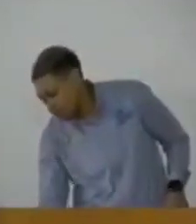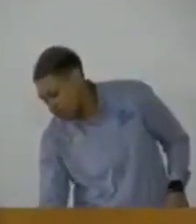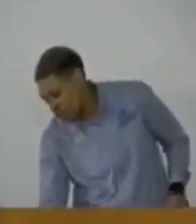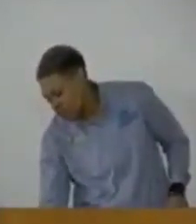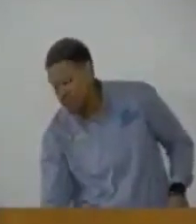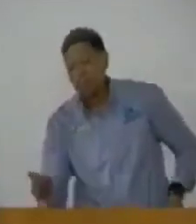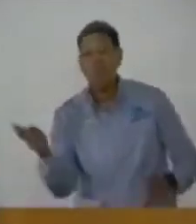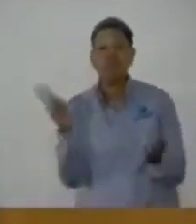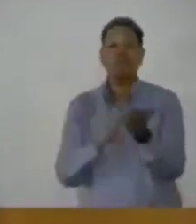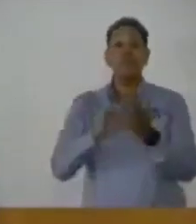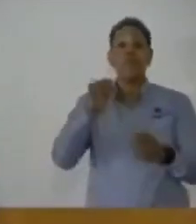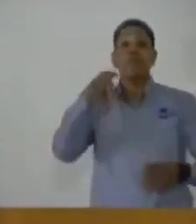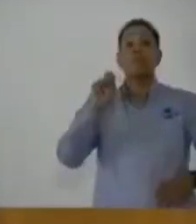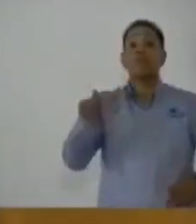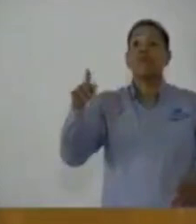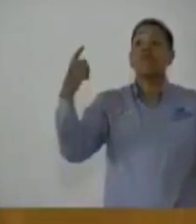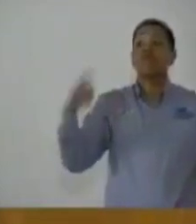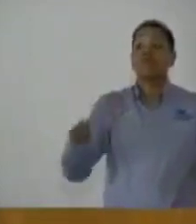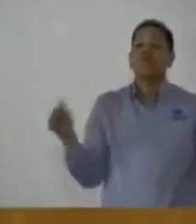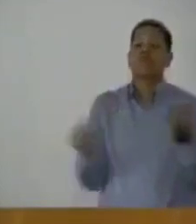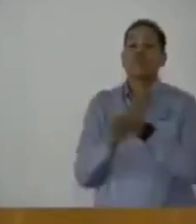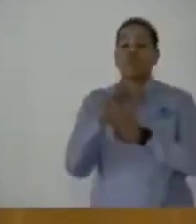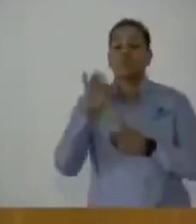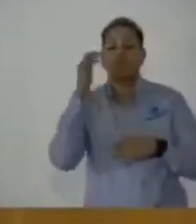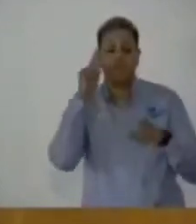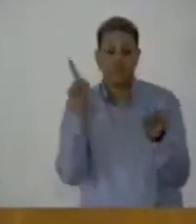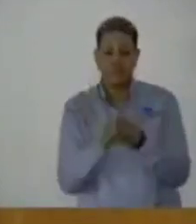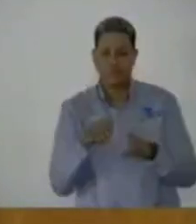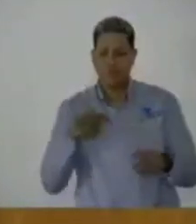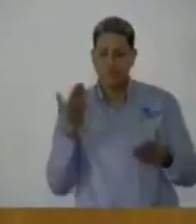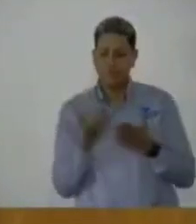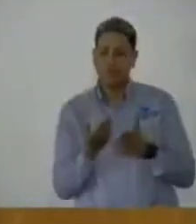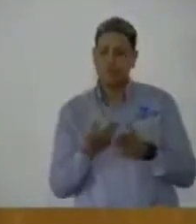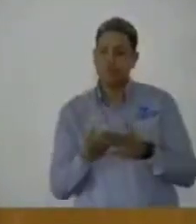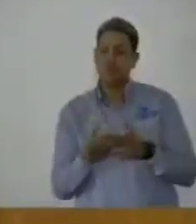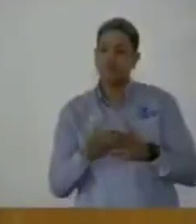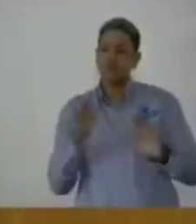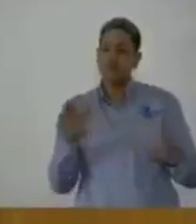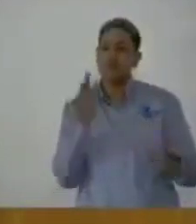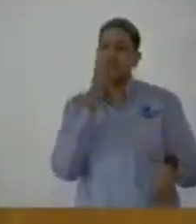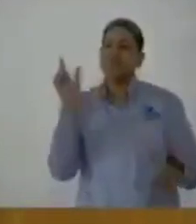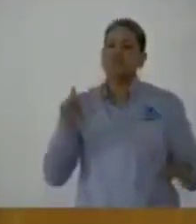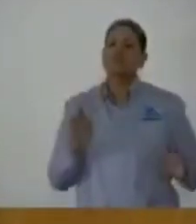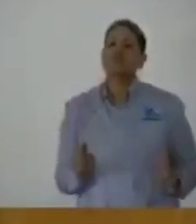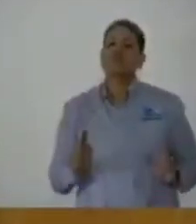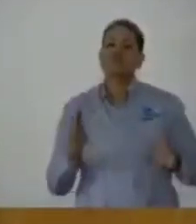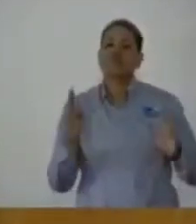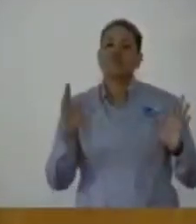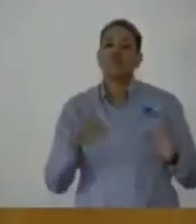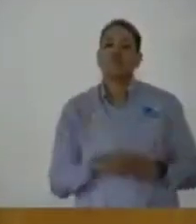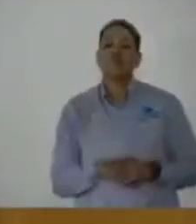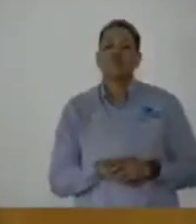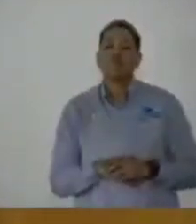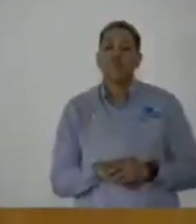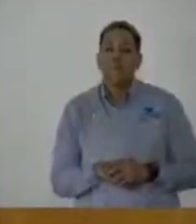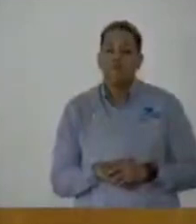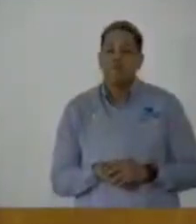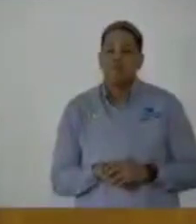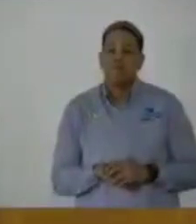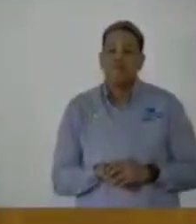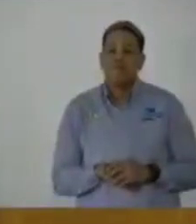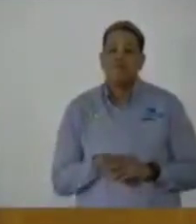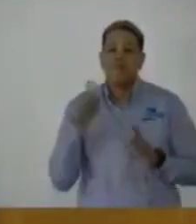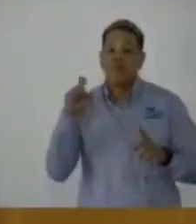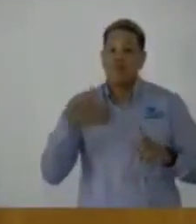by the People's National Party under IMF. I'll get to that soon. So don't be too hasteful. Now, then you